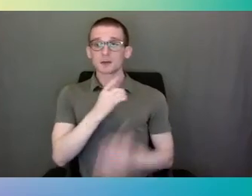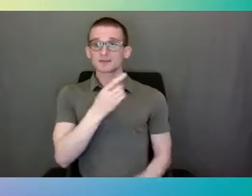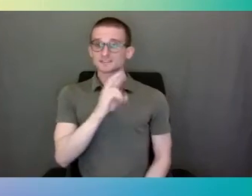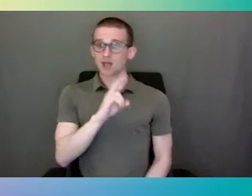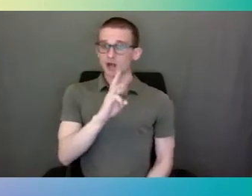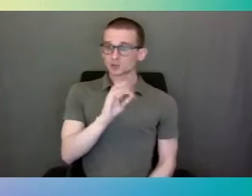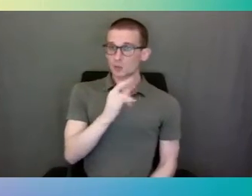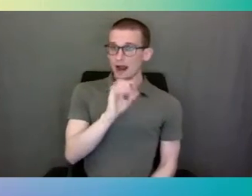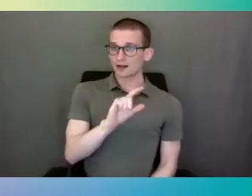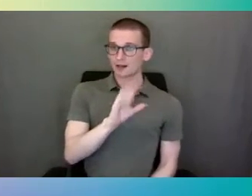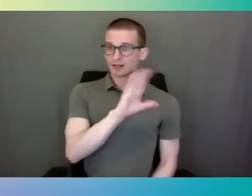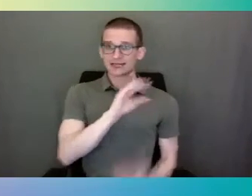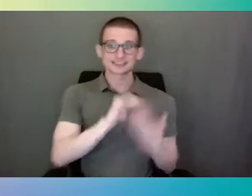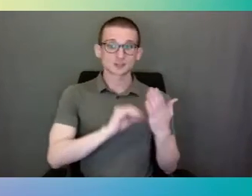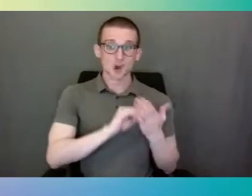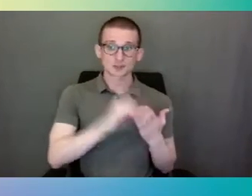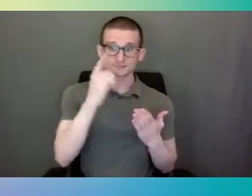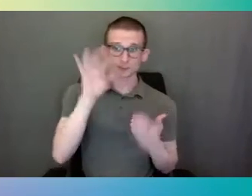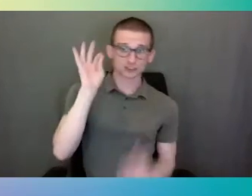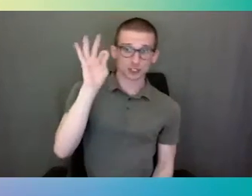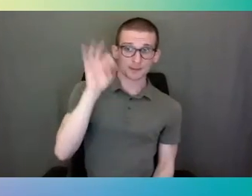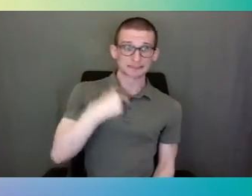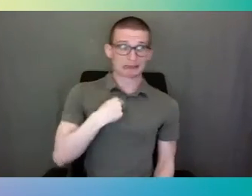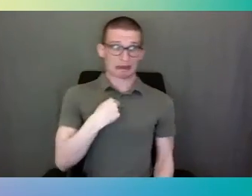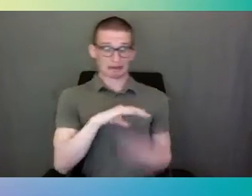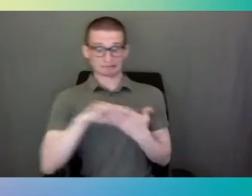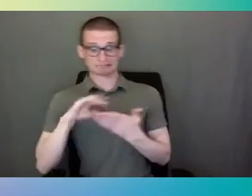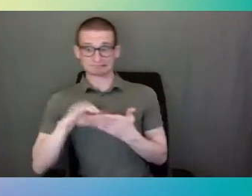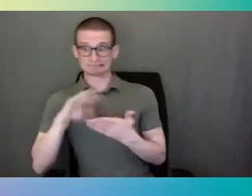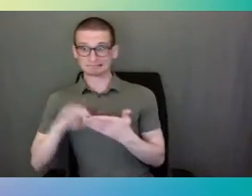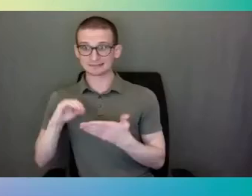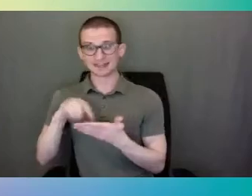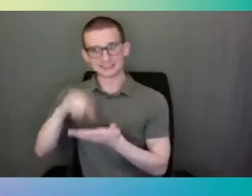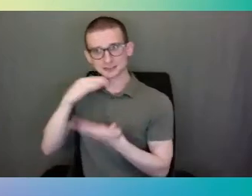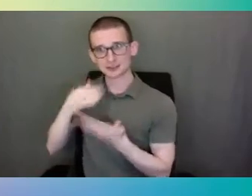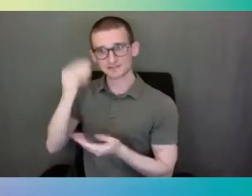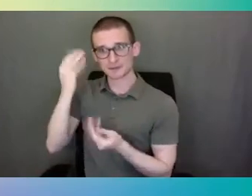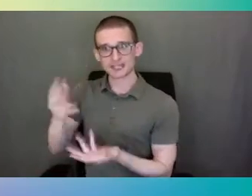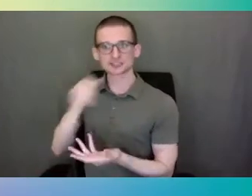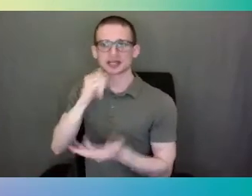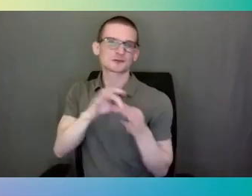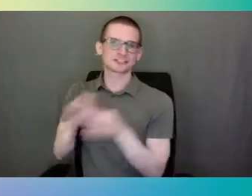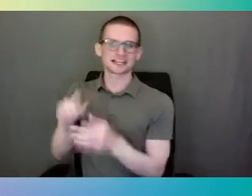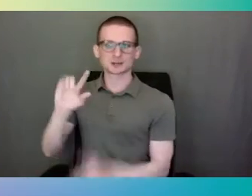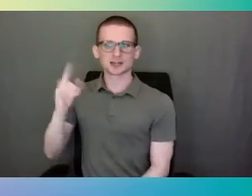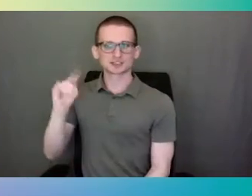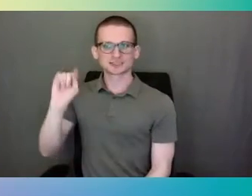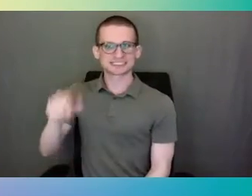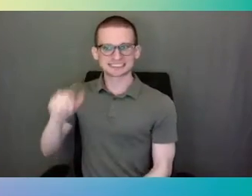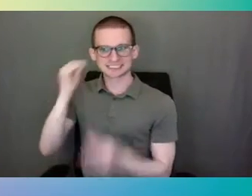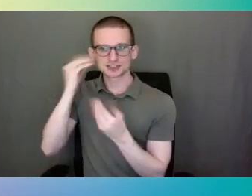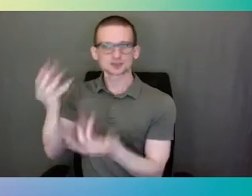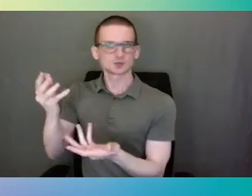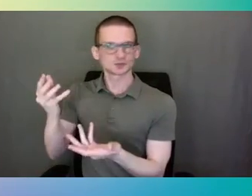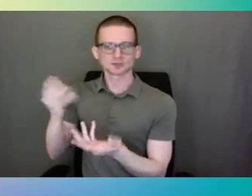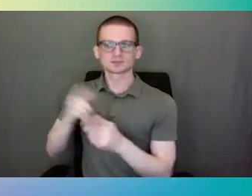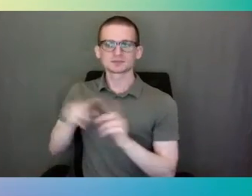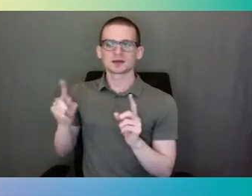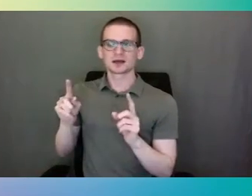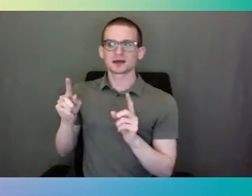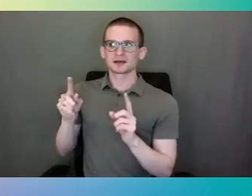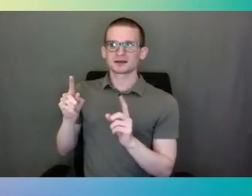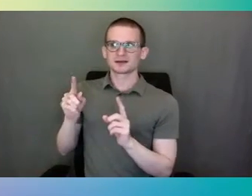I want to present this one day. This is good information. It has nothing to do with LGBT issues, but there was a lot of good information. Just really an